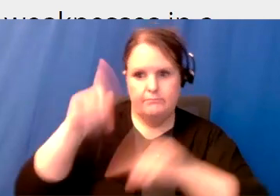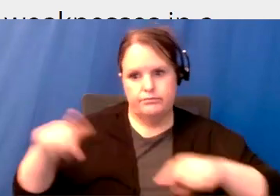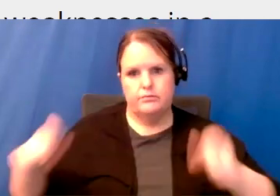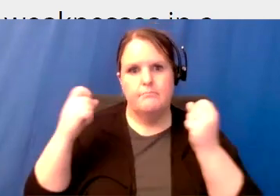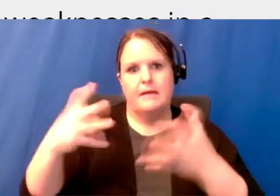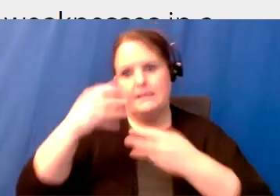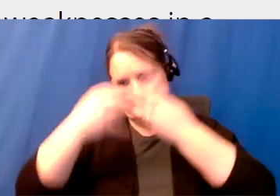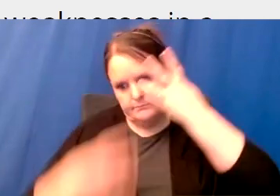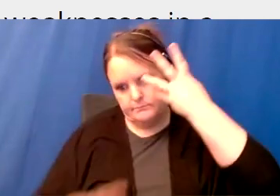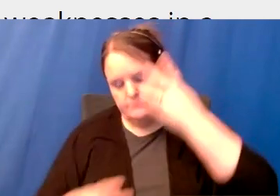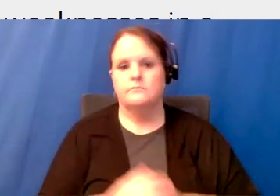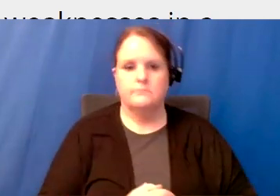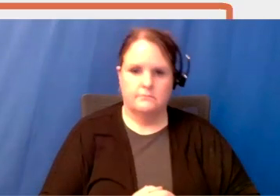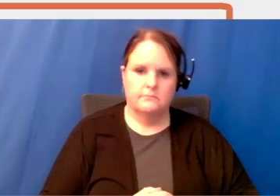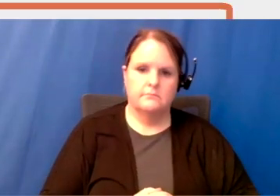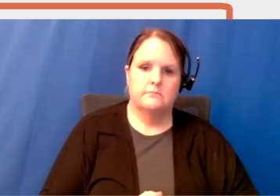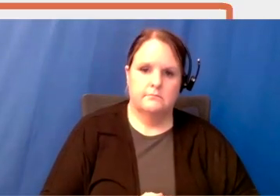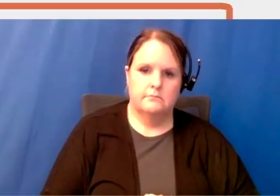significant.